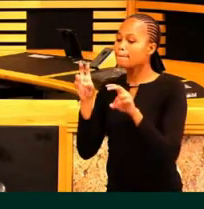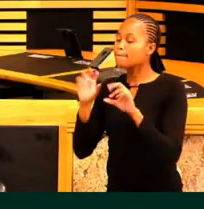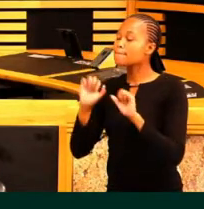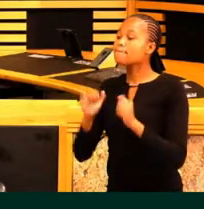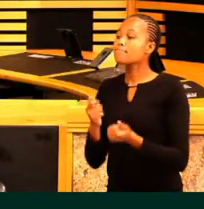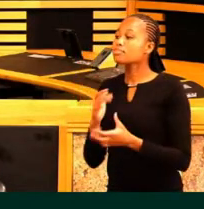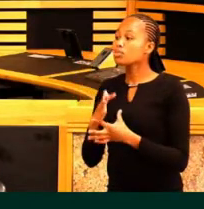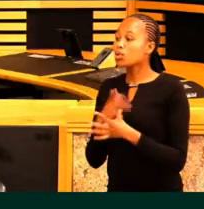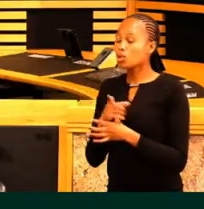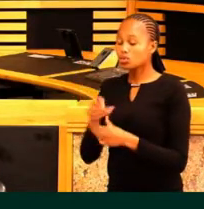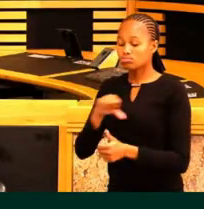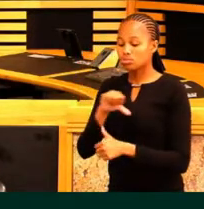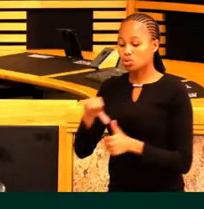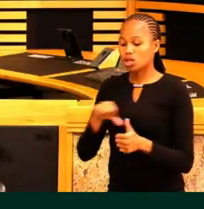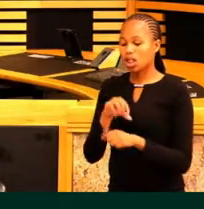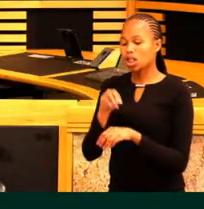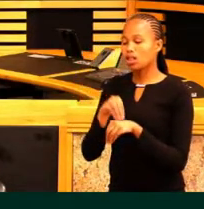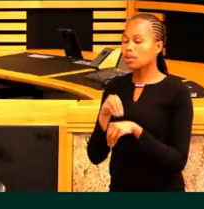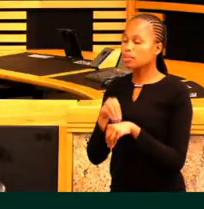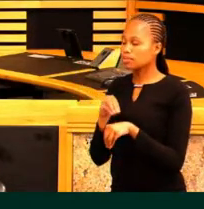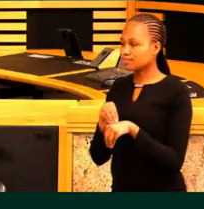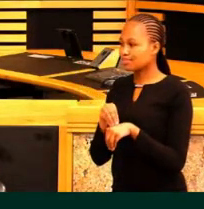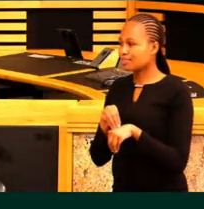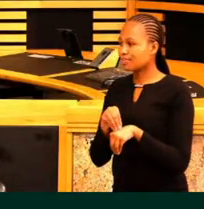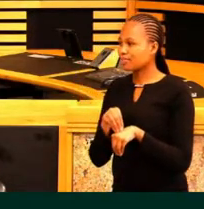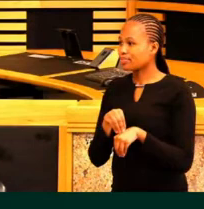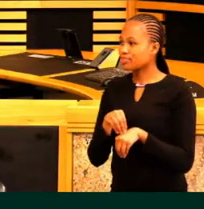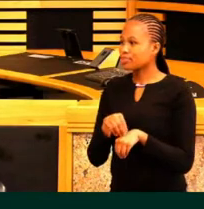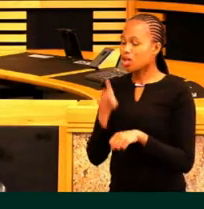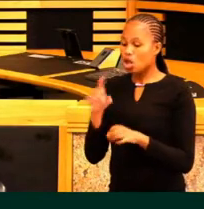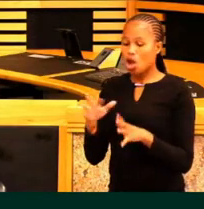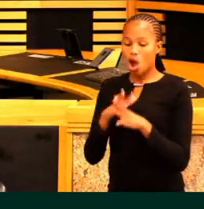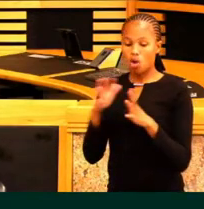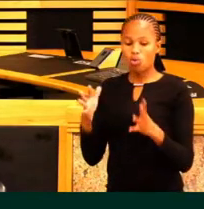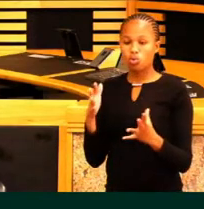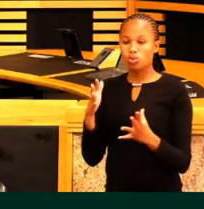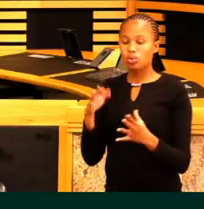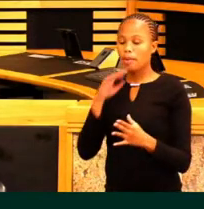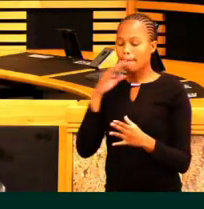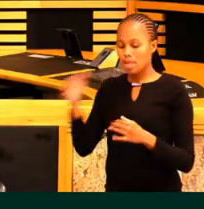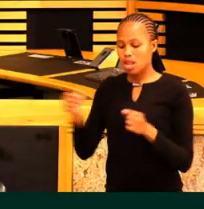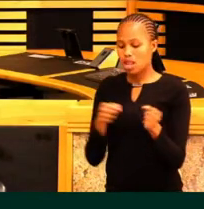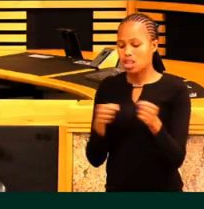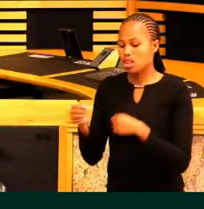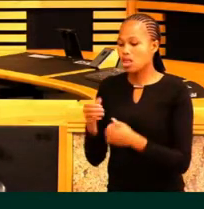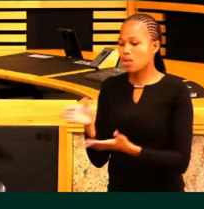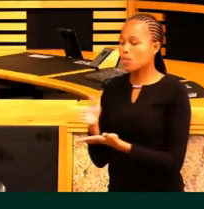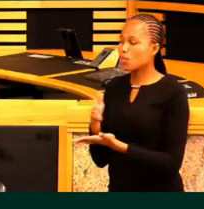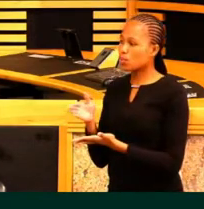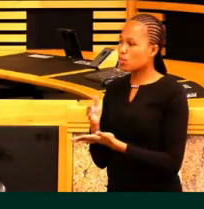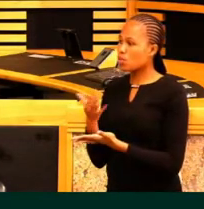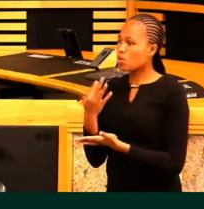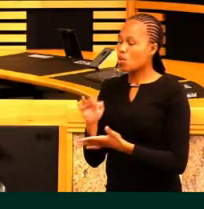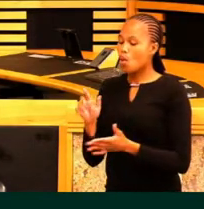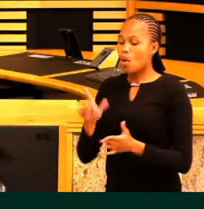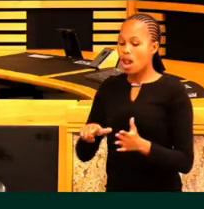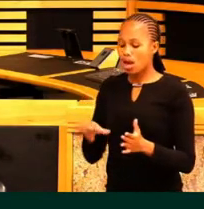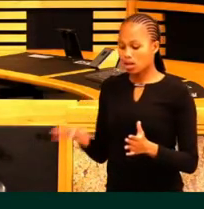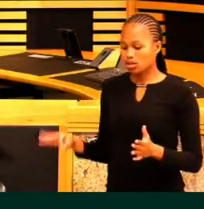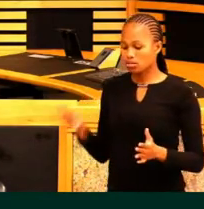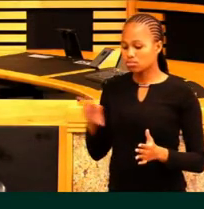these social issues and aonaki contributor is unemployment or elect of income